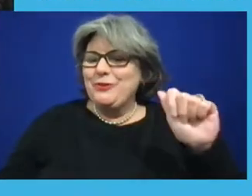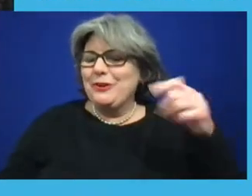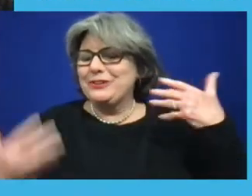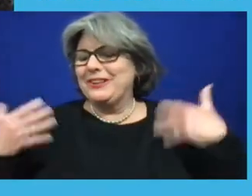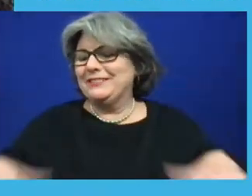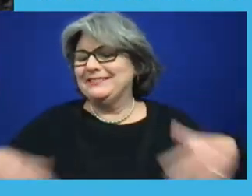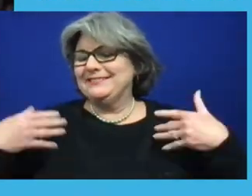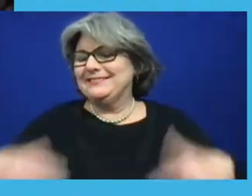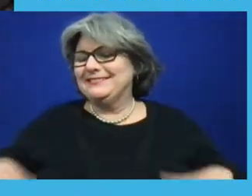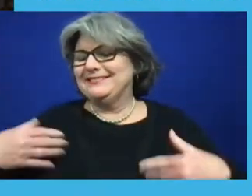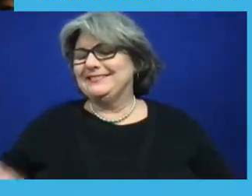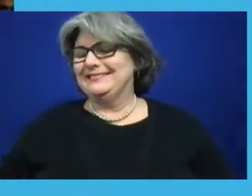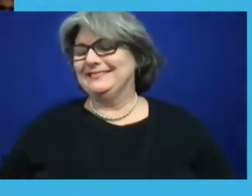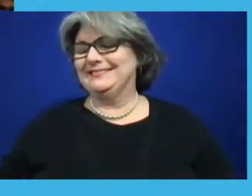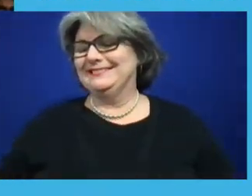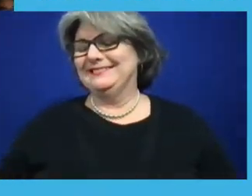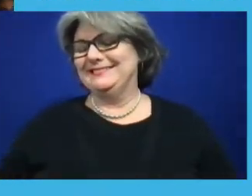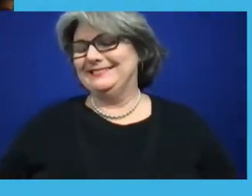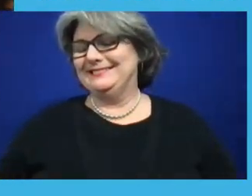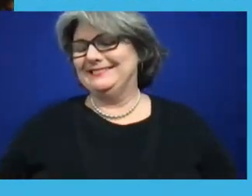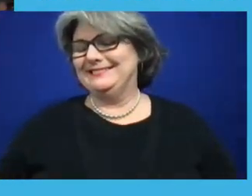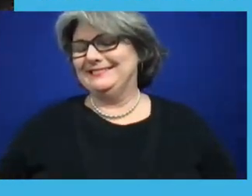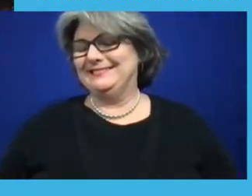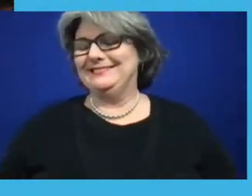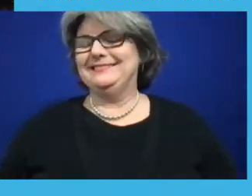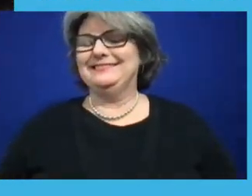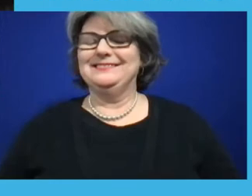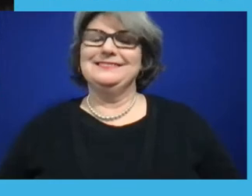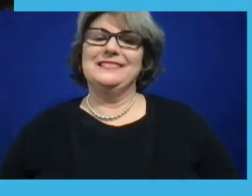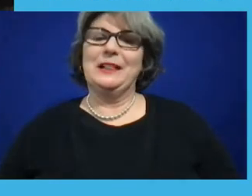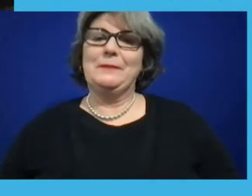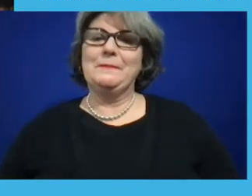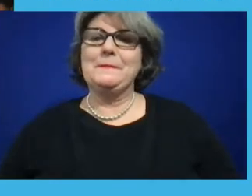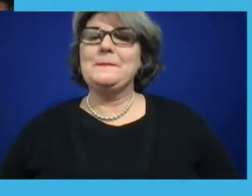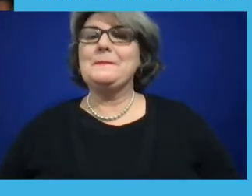It's good to be back in Georgia.